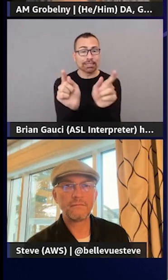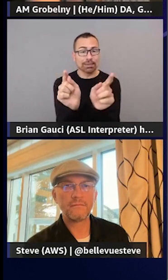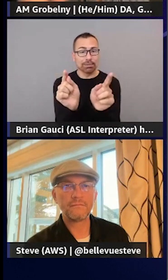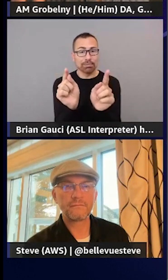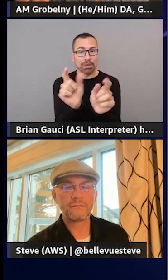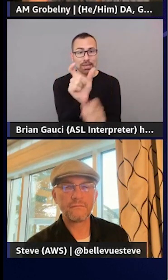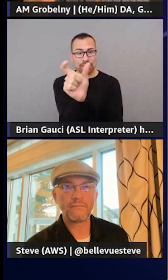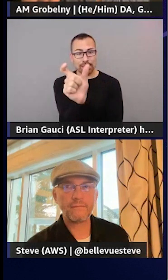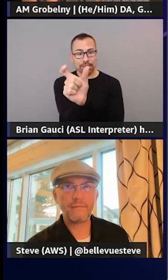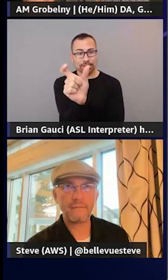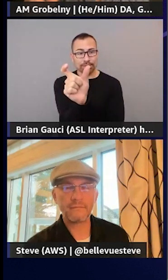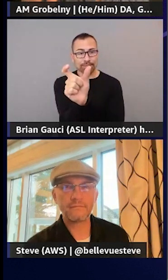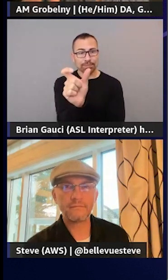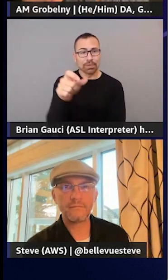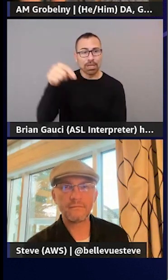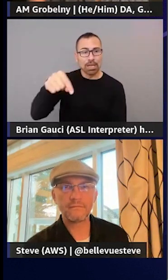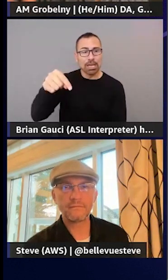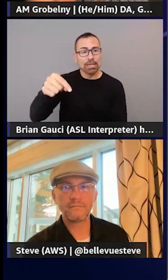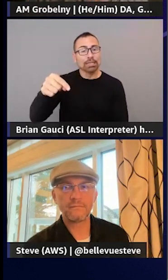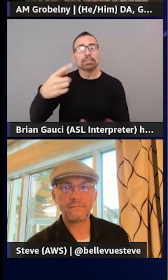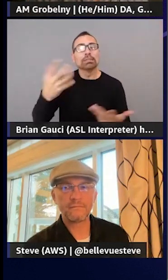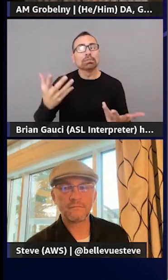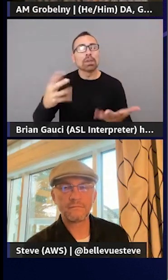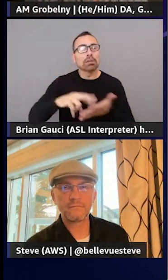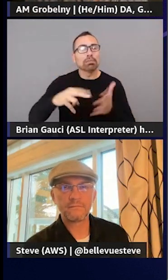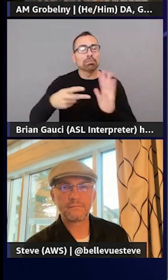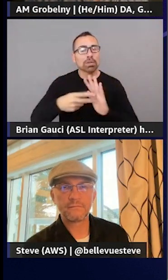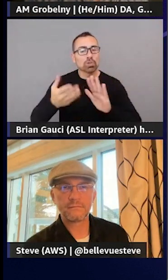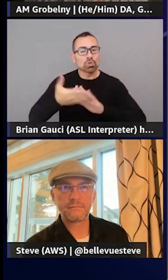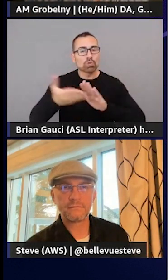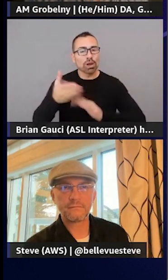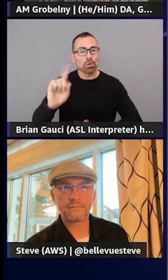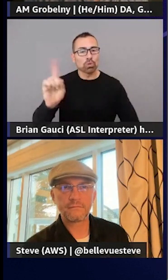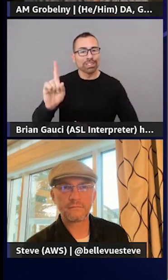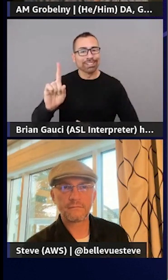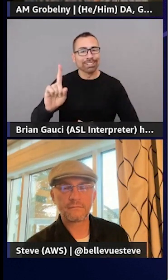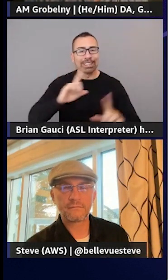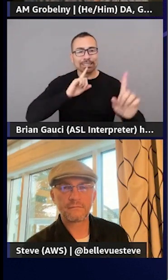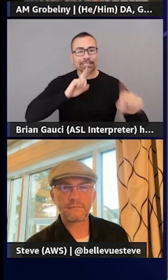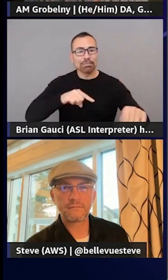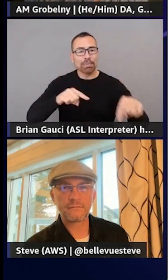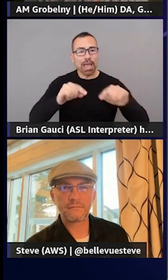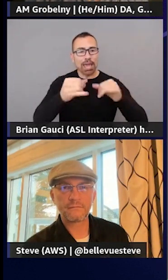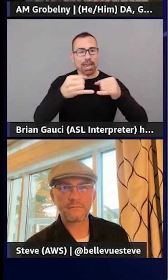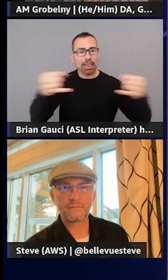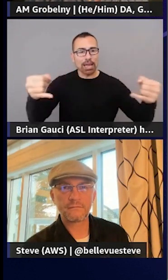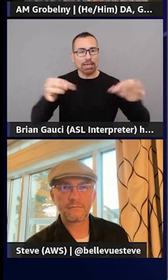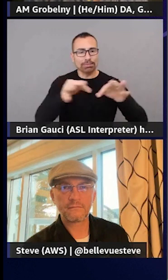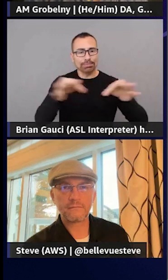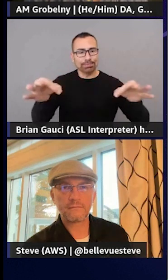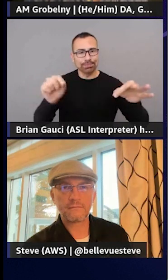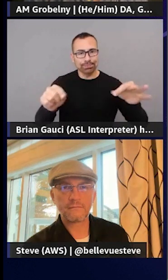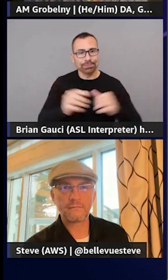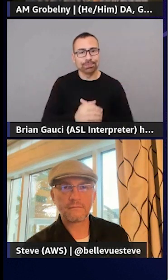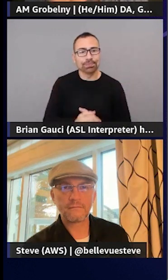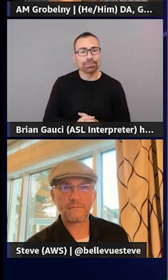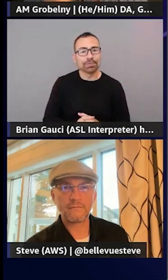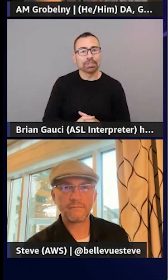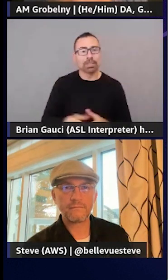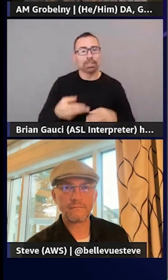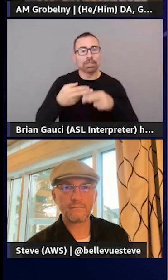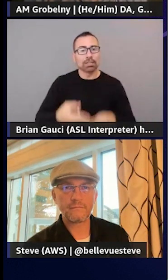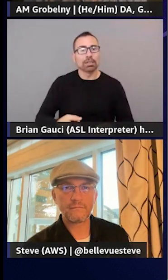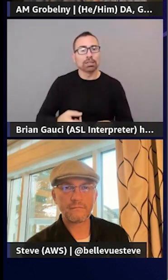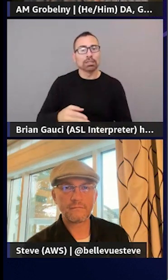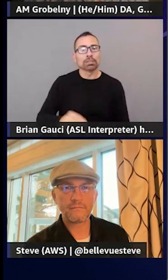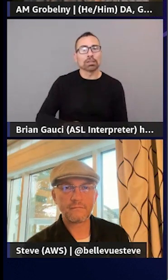that this is meant to be run from the command line. So this, they call it dunder, those